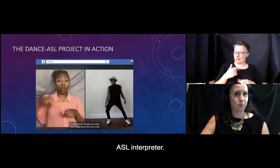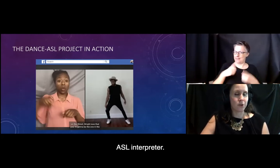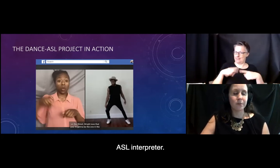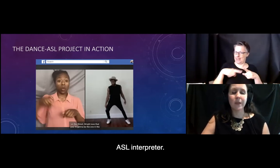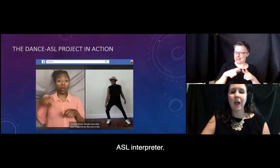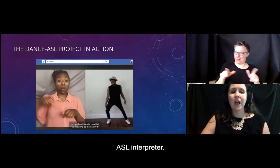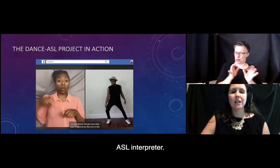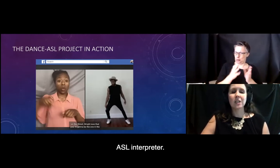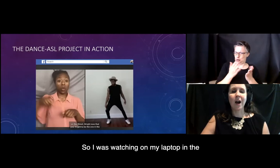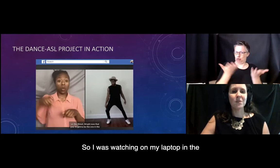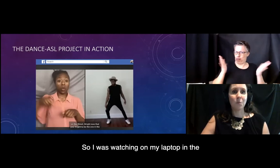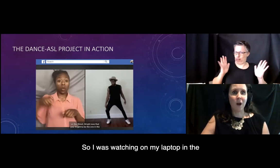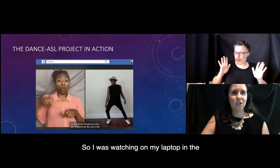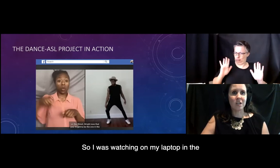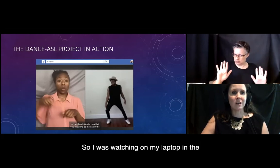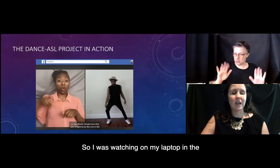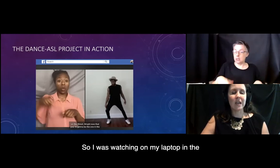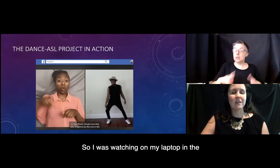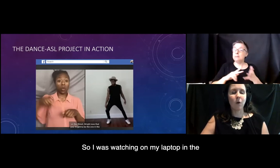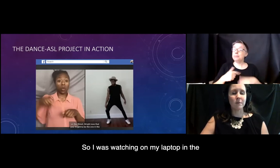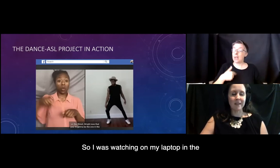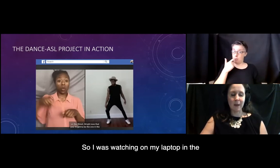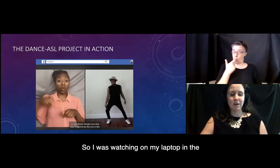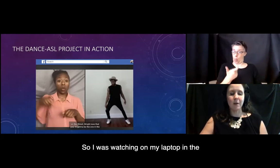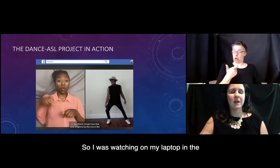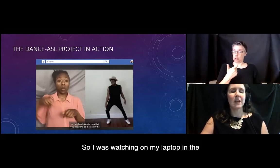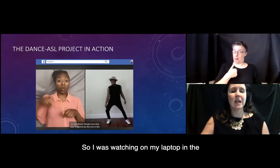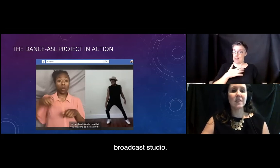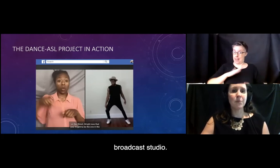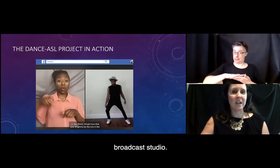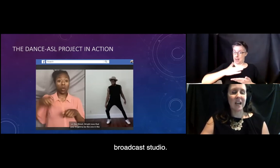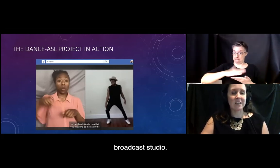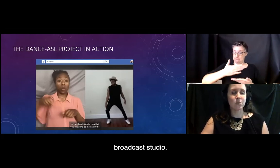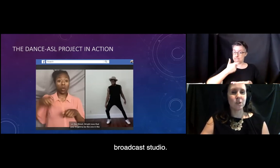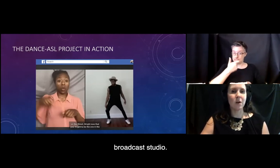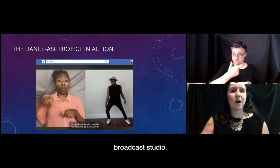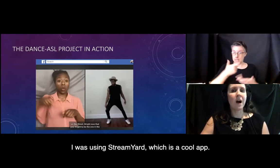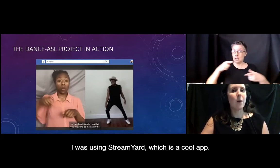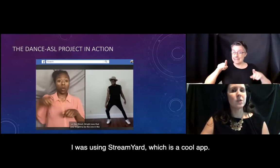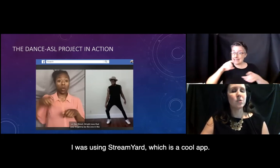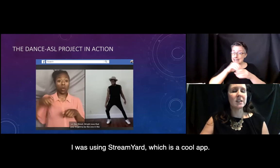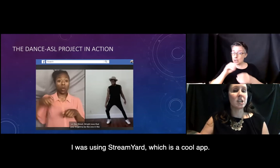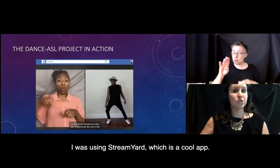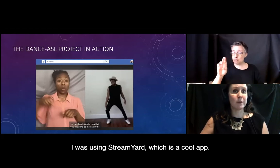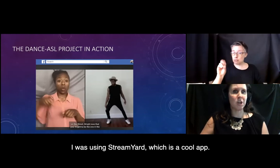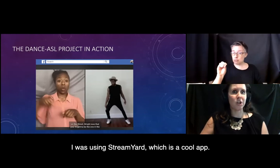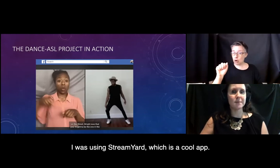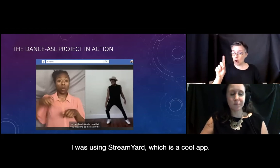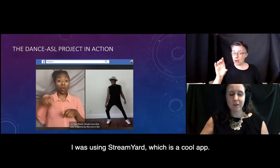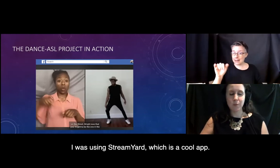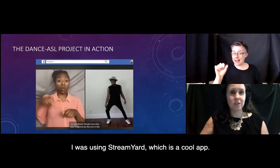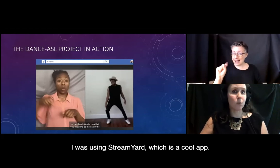ASL interpreter. So I was watching on my laptop in the broadcast studio. I was using